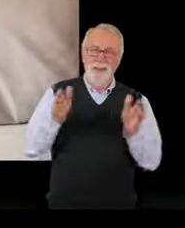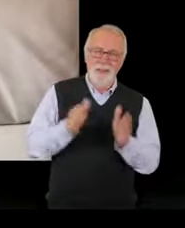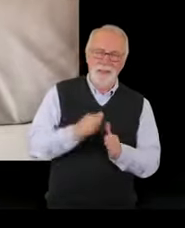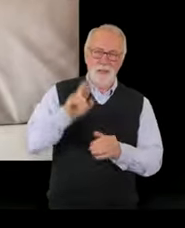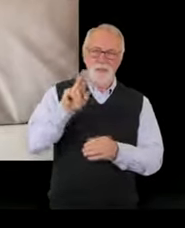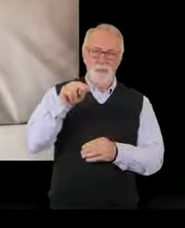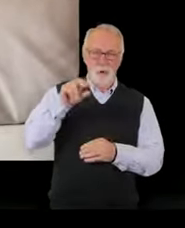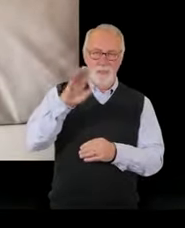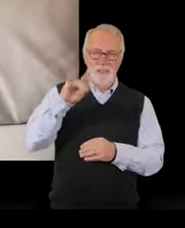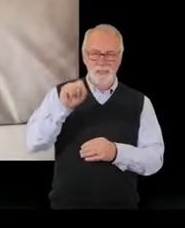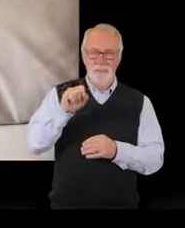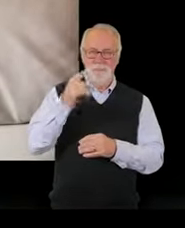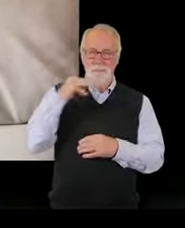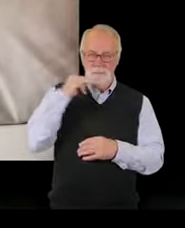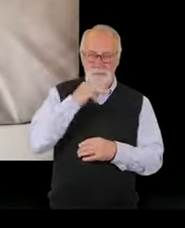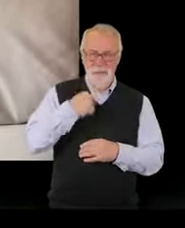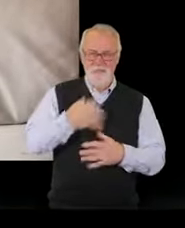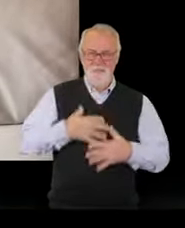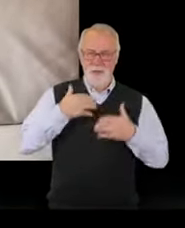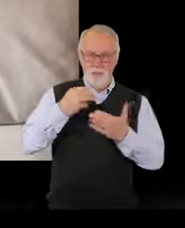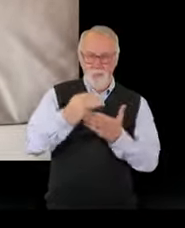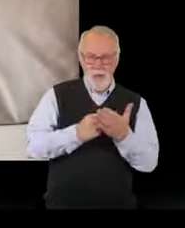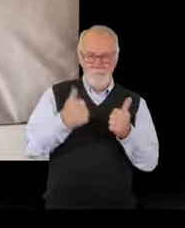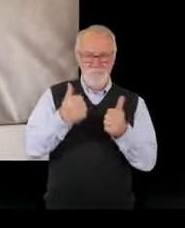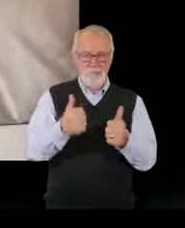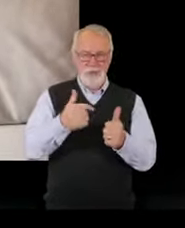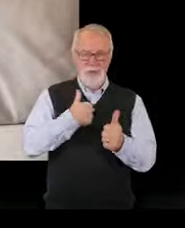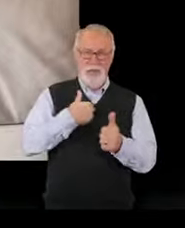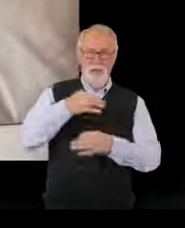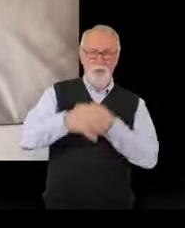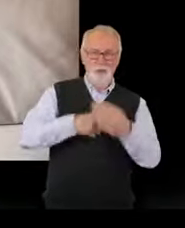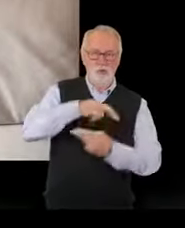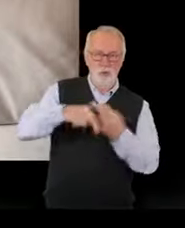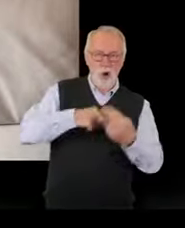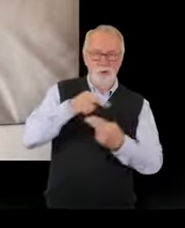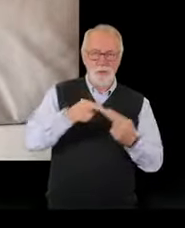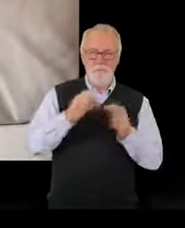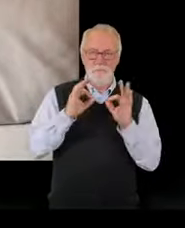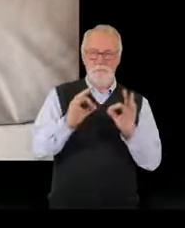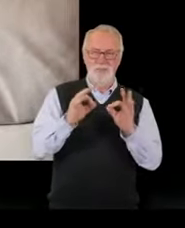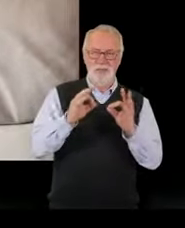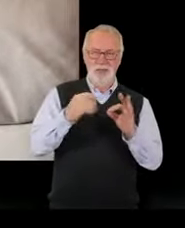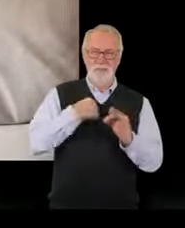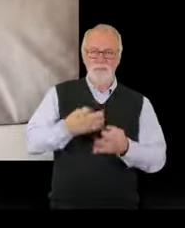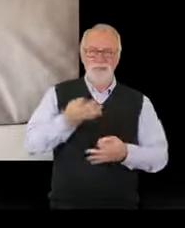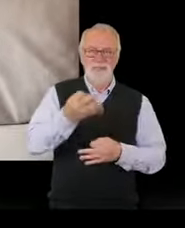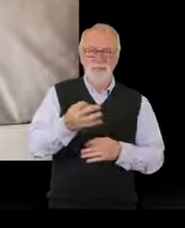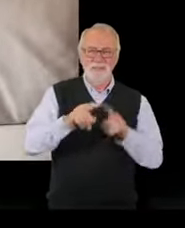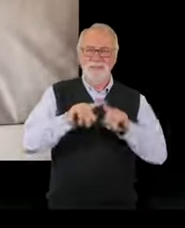was given different types for different reading books, reading magazines. I was also given a little